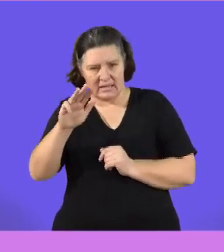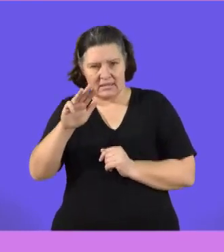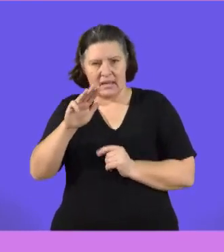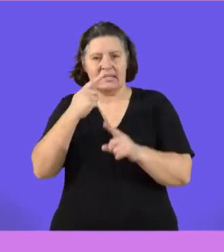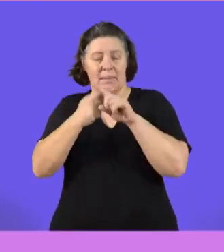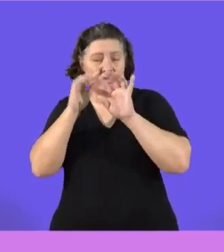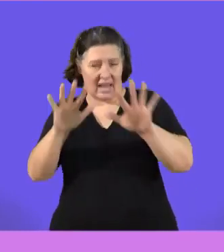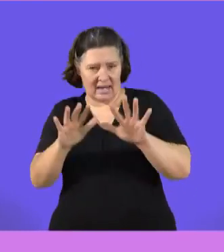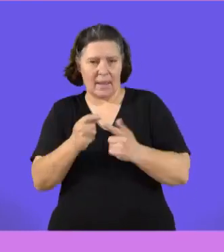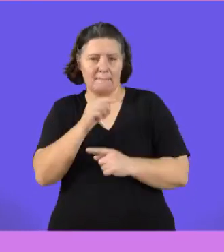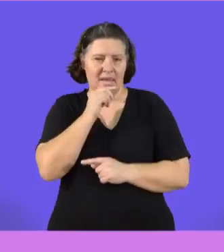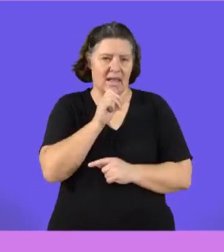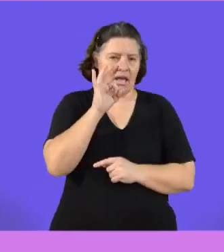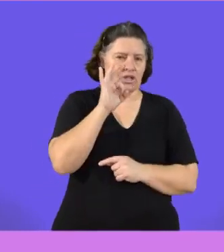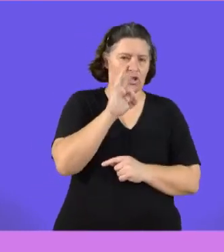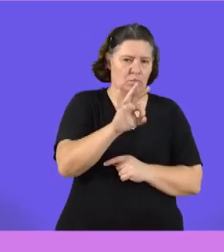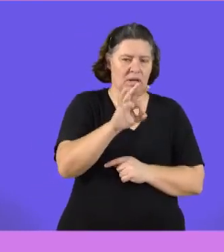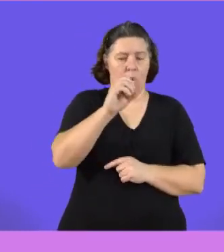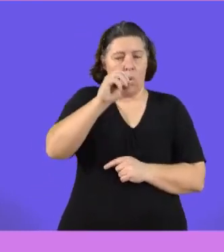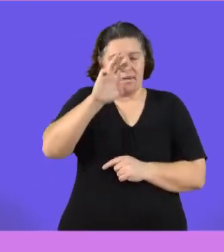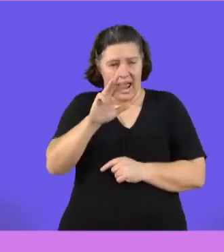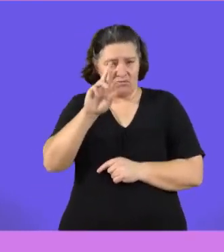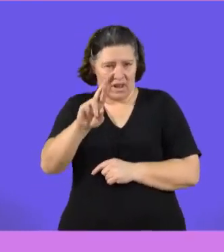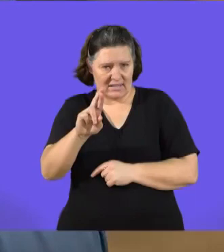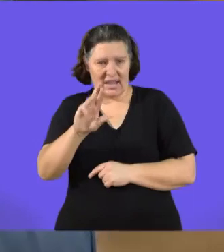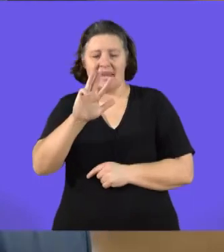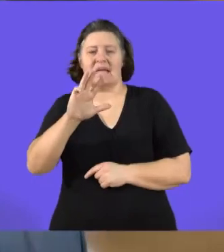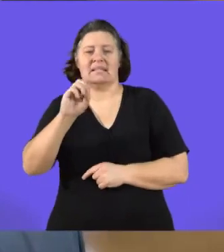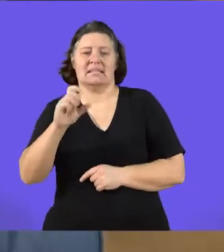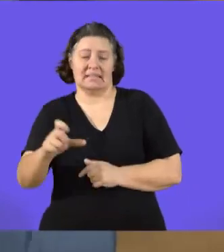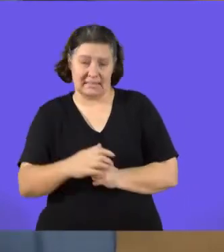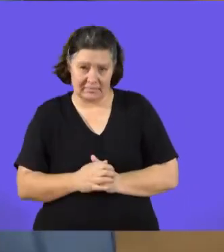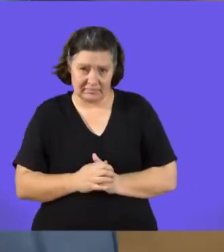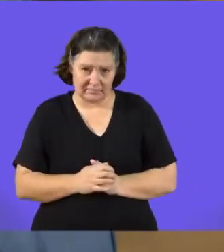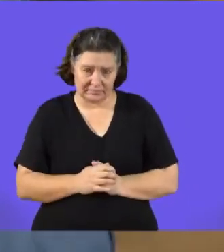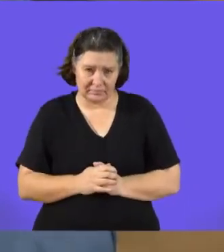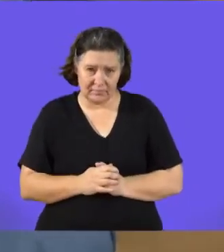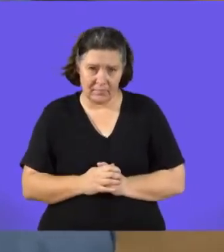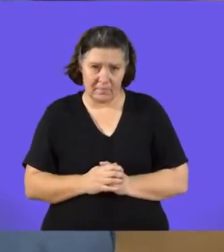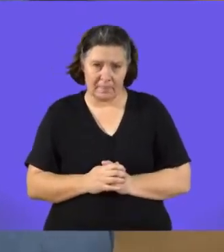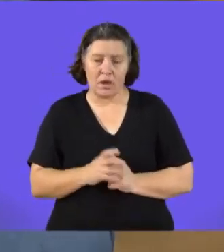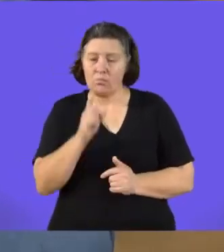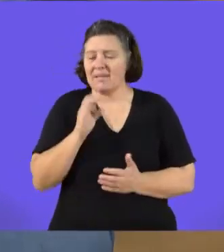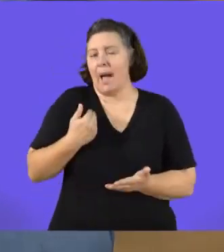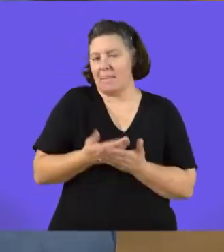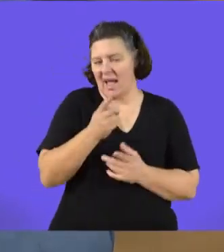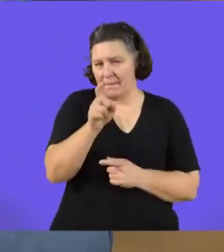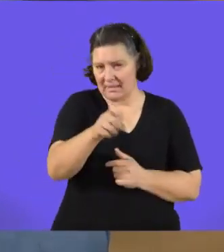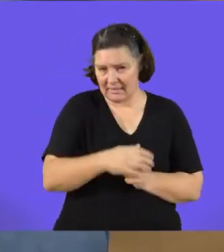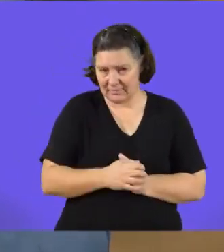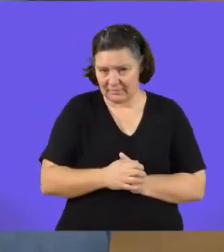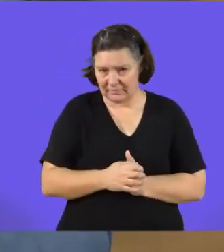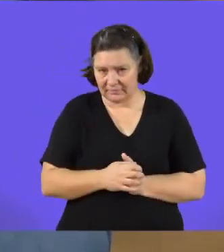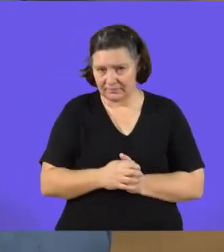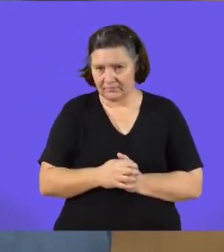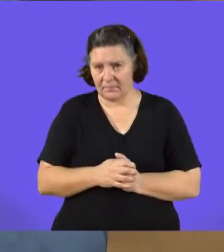309 Rand and 90 cents. Hope that makes sense. We have to look at the context that's given to us and we have to apply. Now